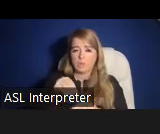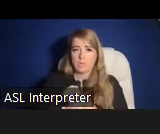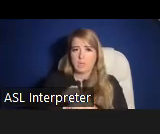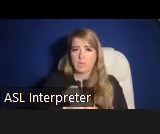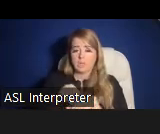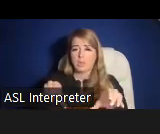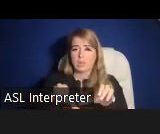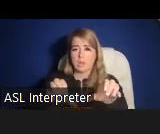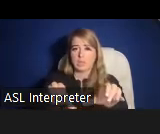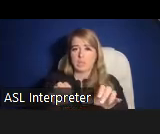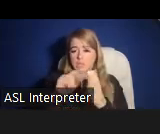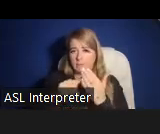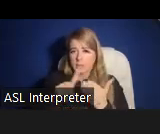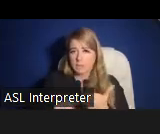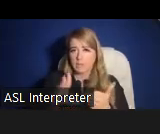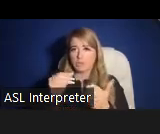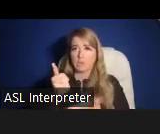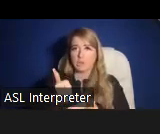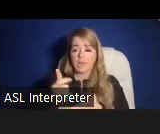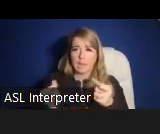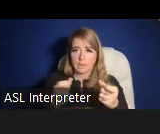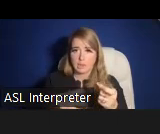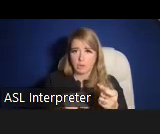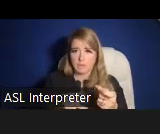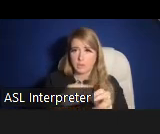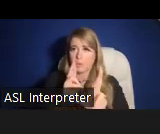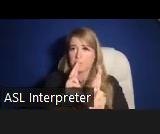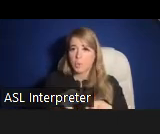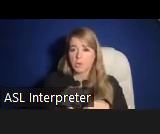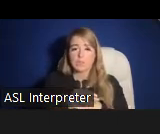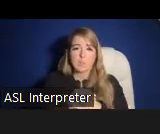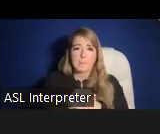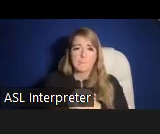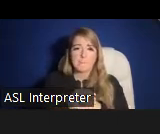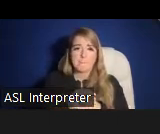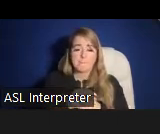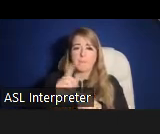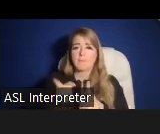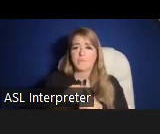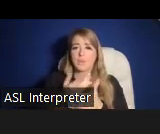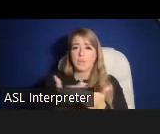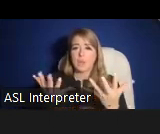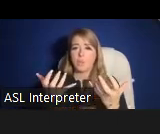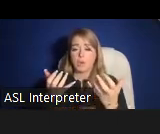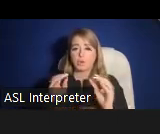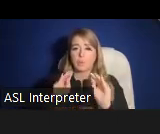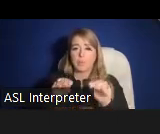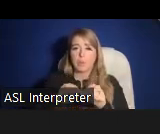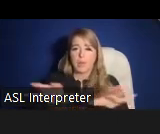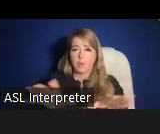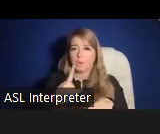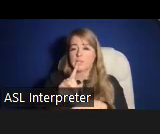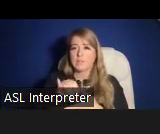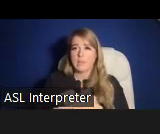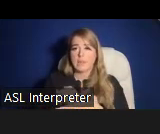conducting investigations and handling grievance reports. The first thing I wanted to point out is that